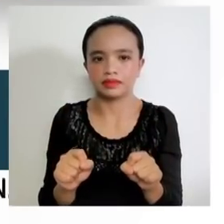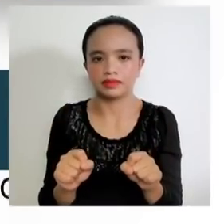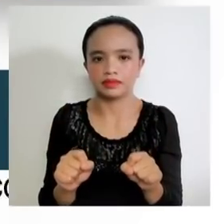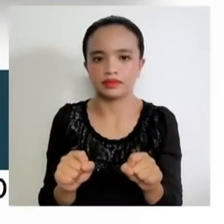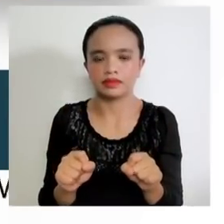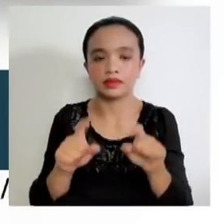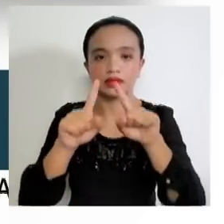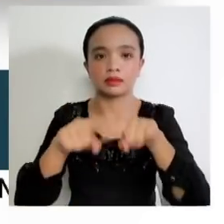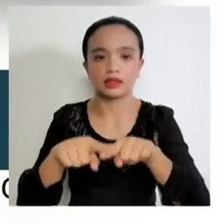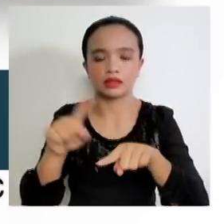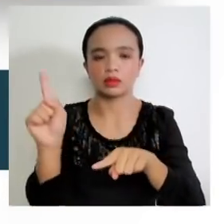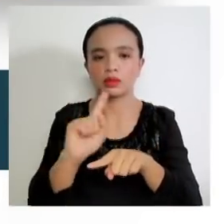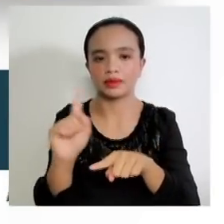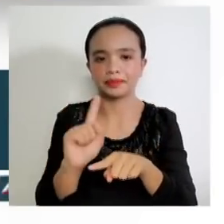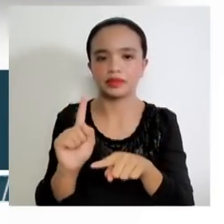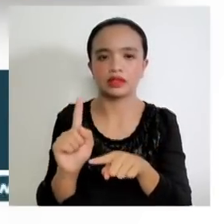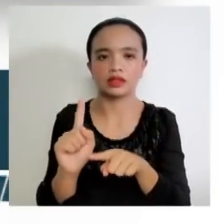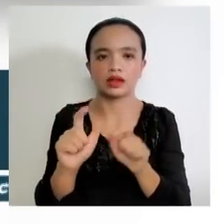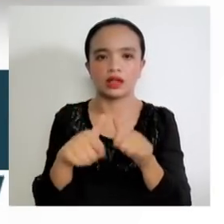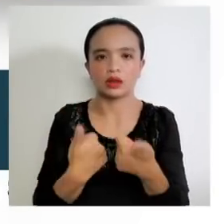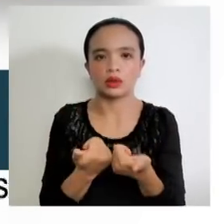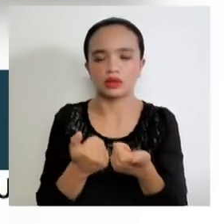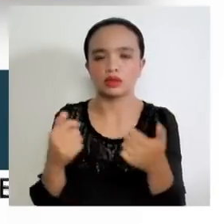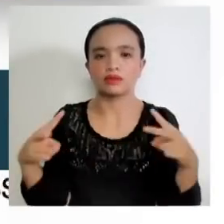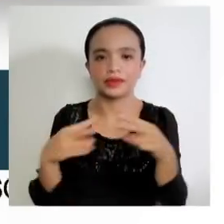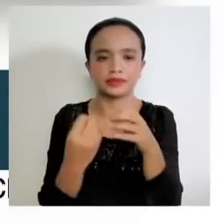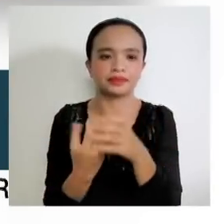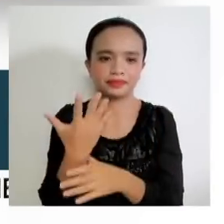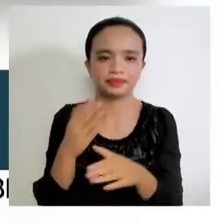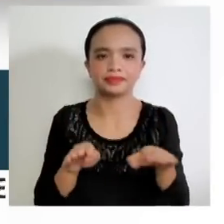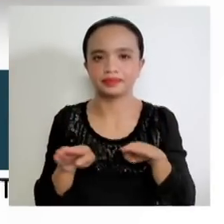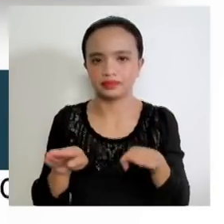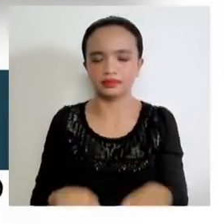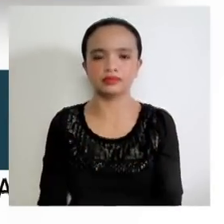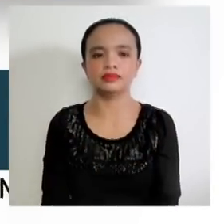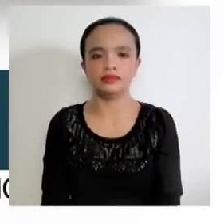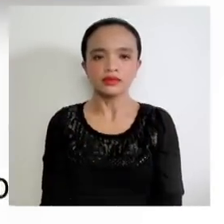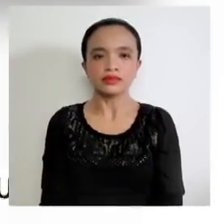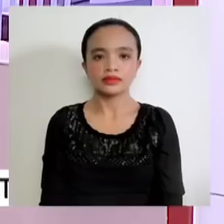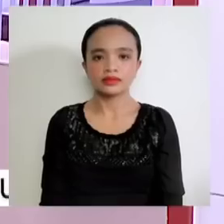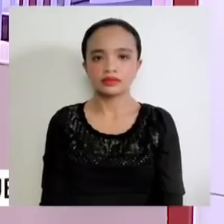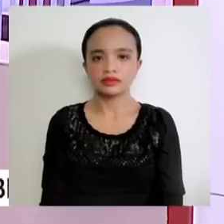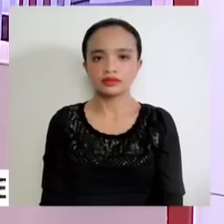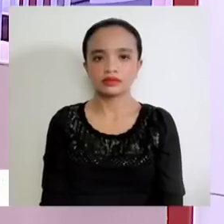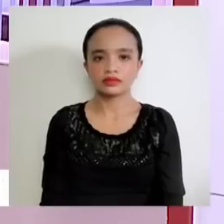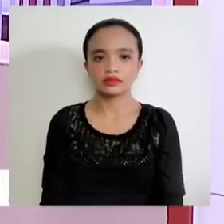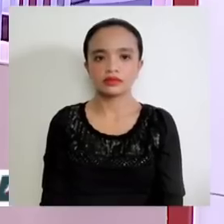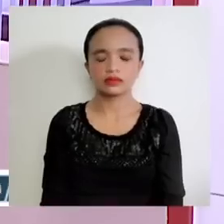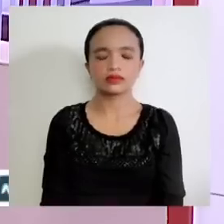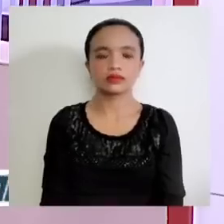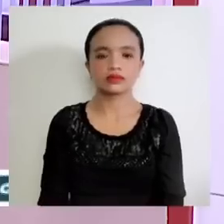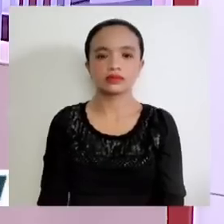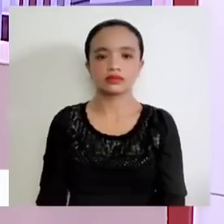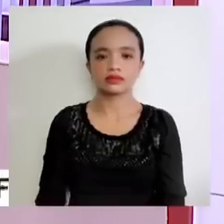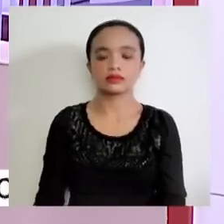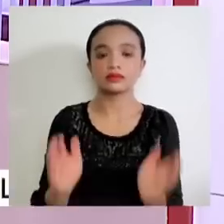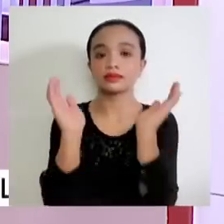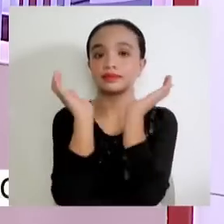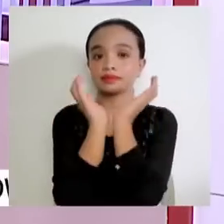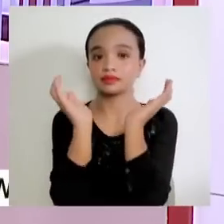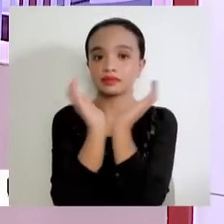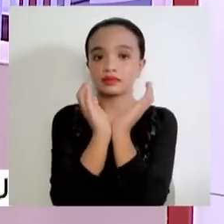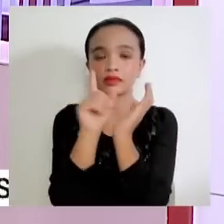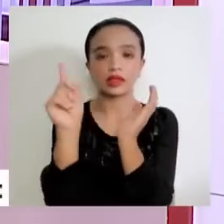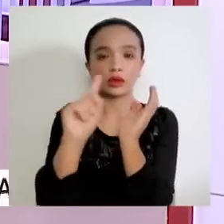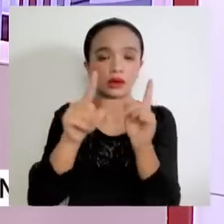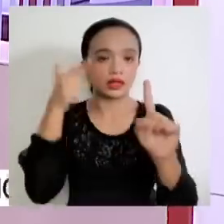the behavior being exhibited by the volcano. The Philippine Social Welfare Department is giving out